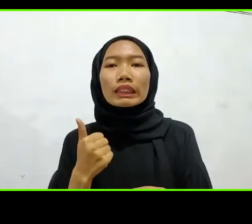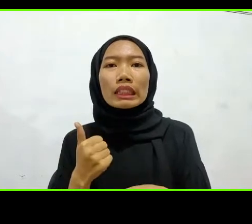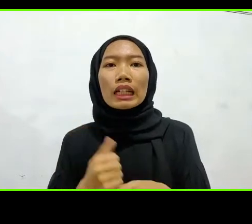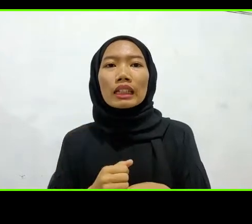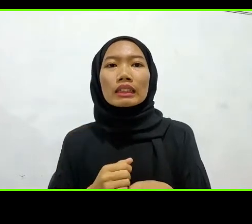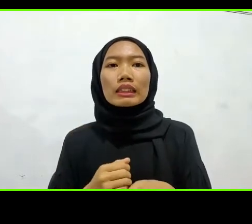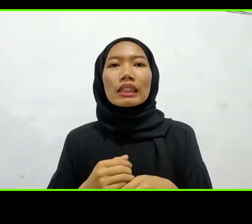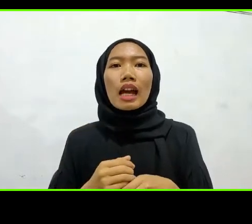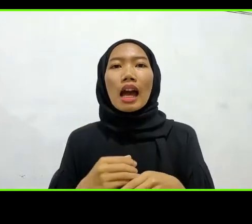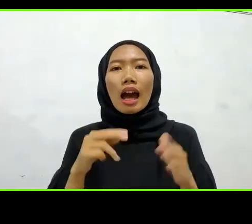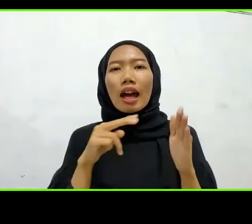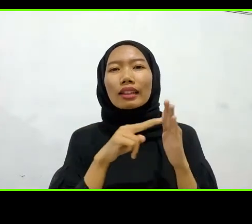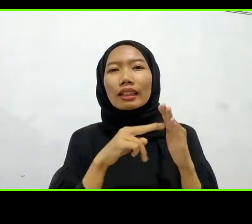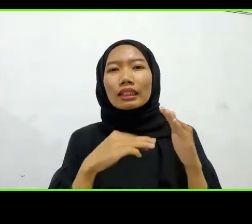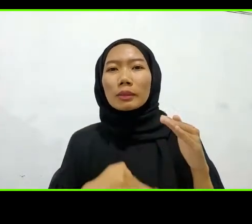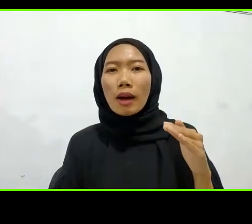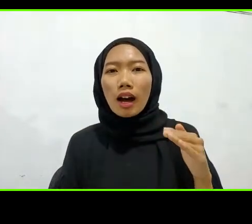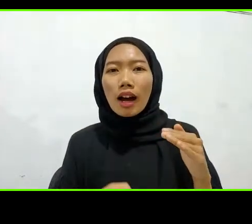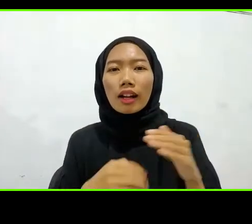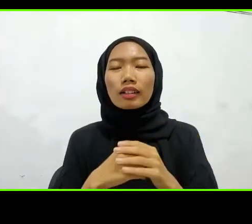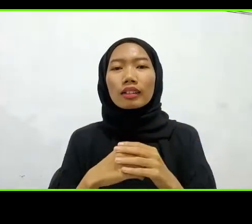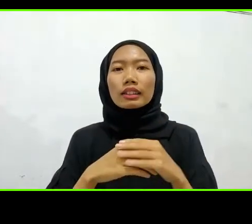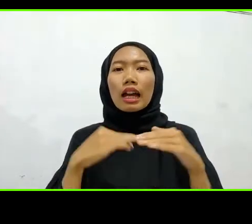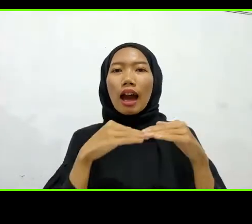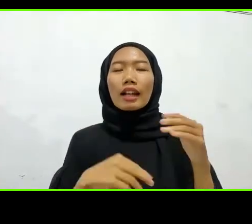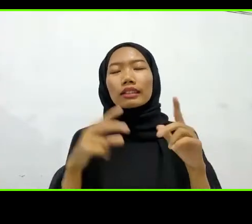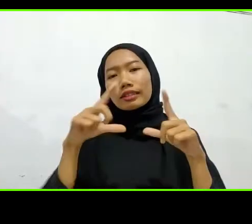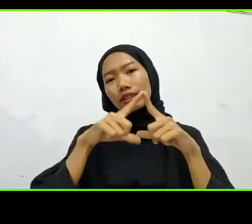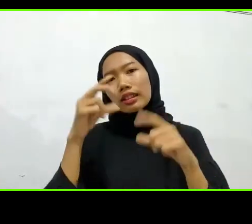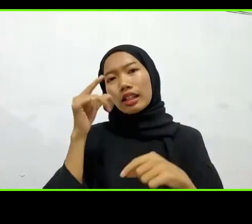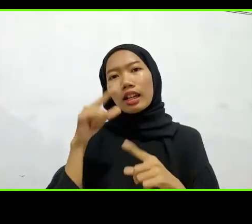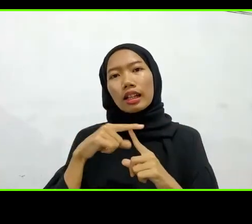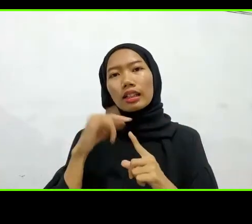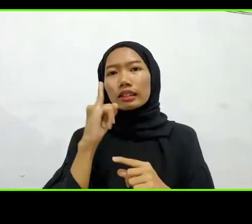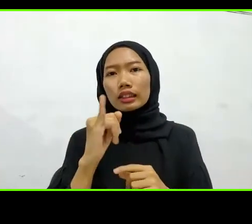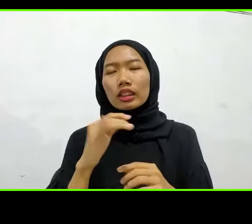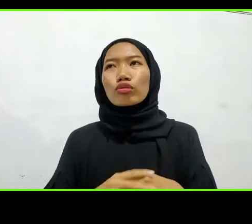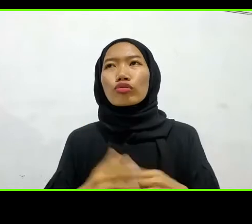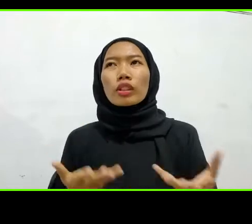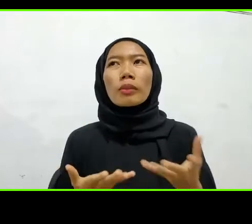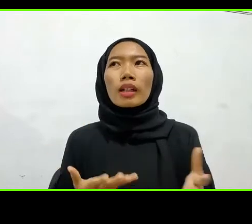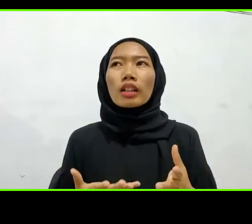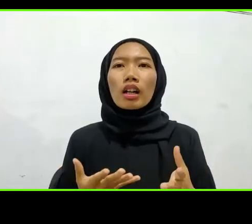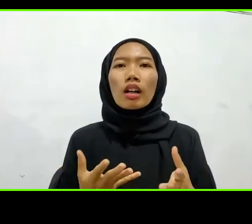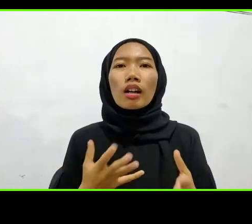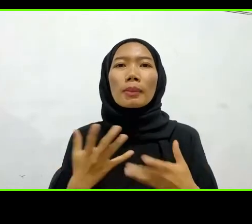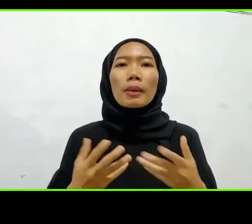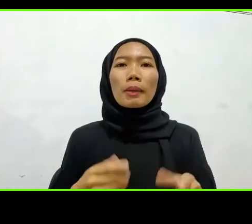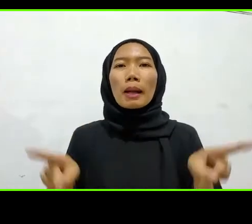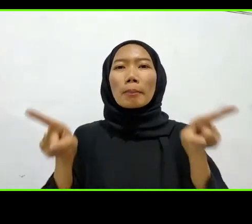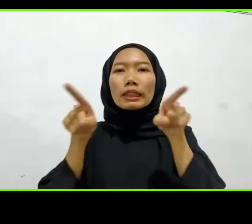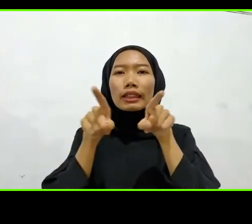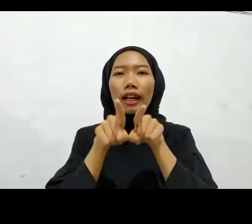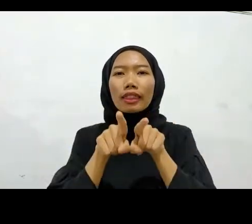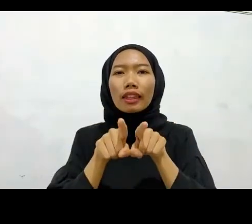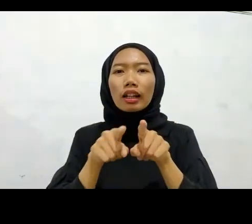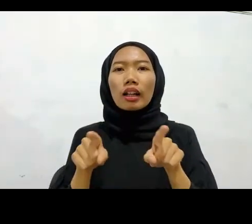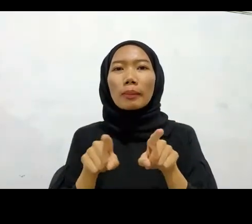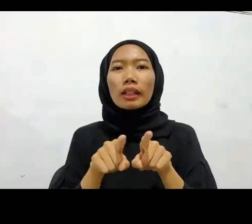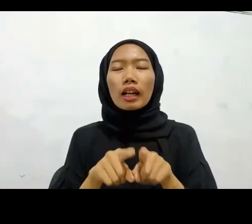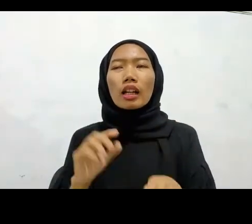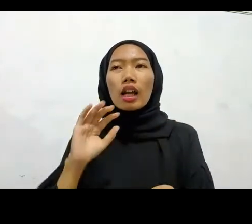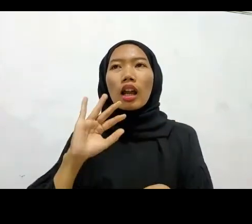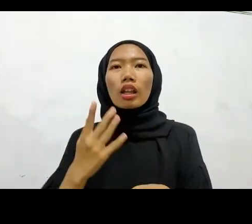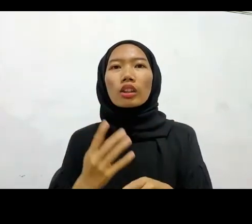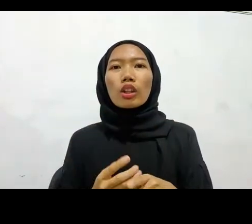will give us insight and the approach to do that. Thank you, Pak Antoni. Ya, terima kasih